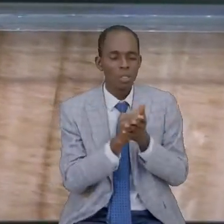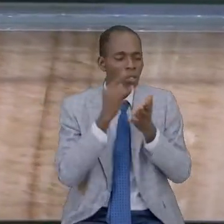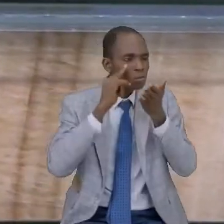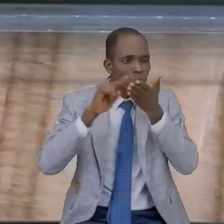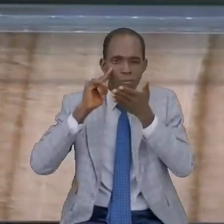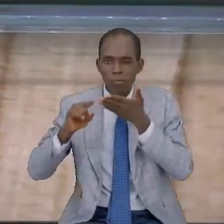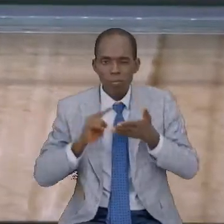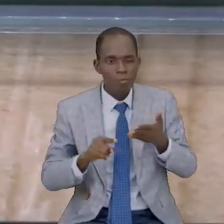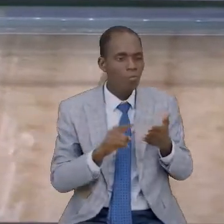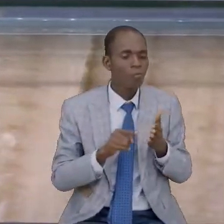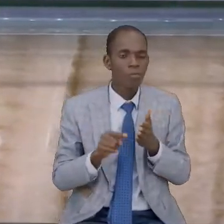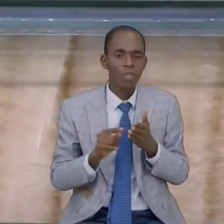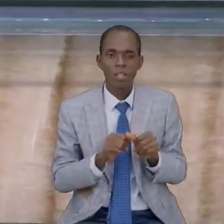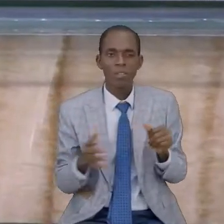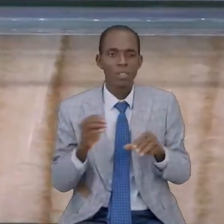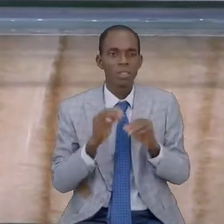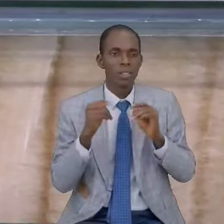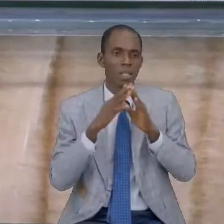everything in the house,